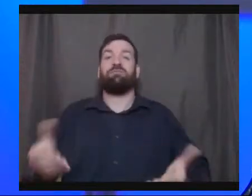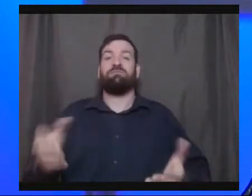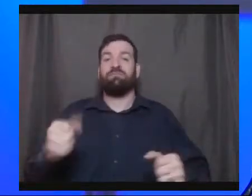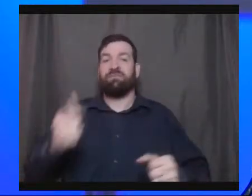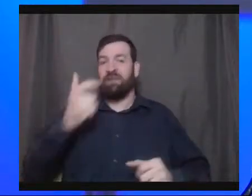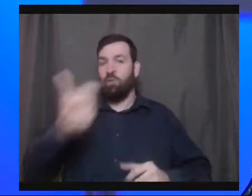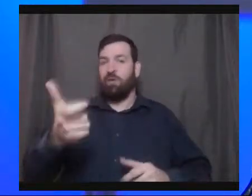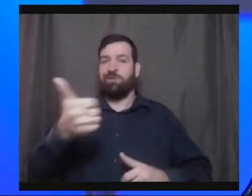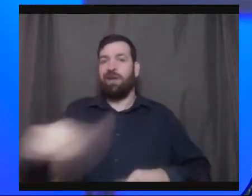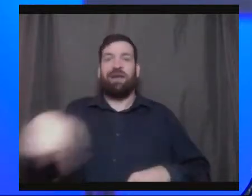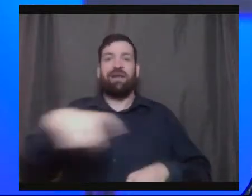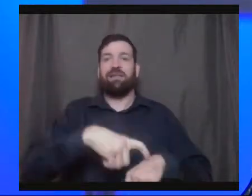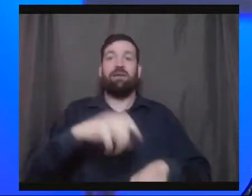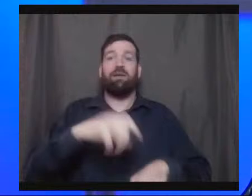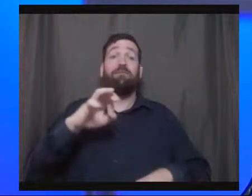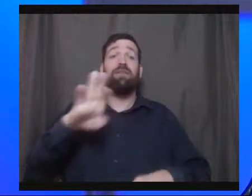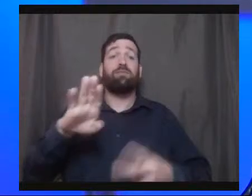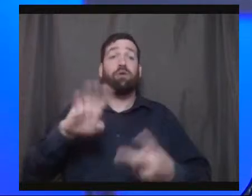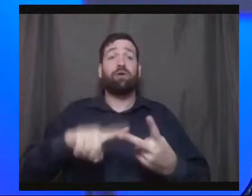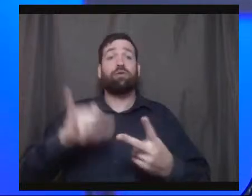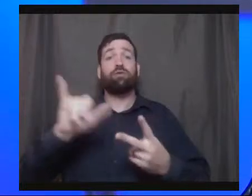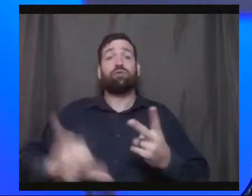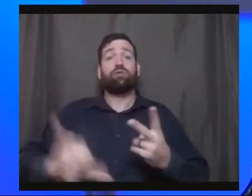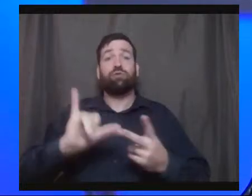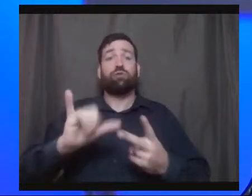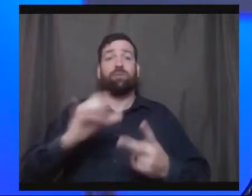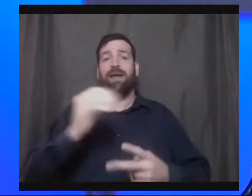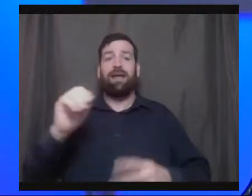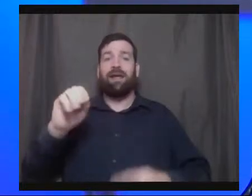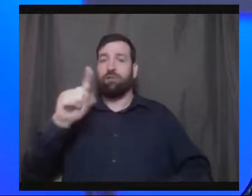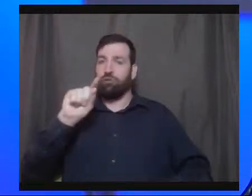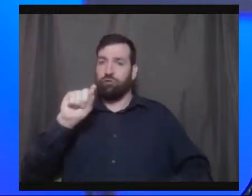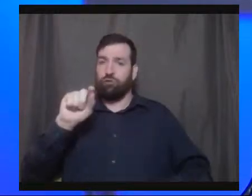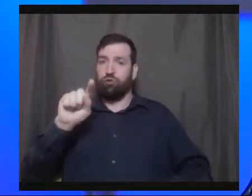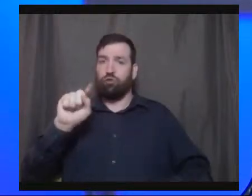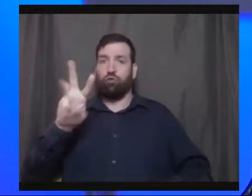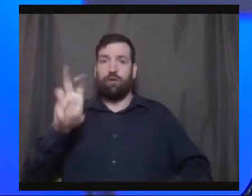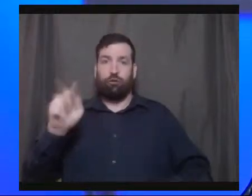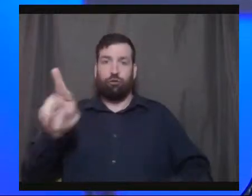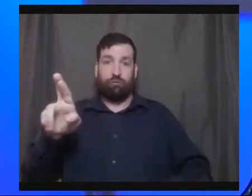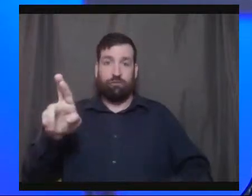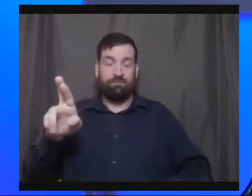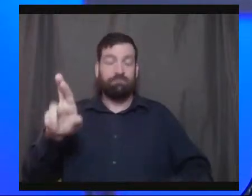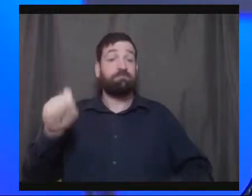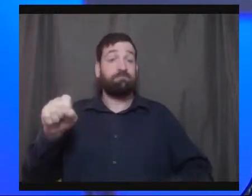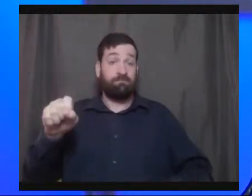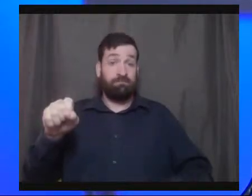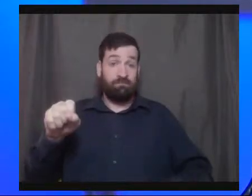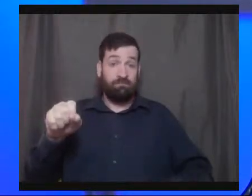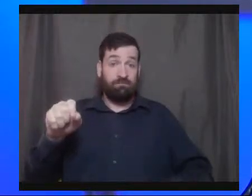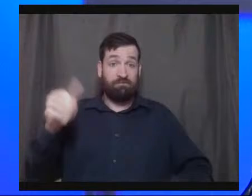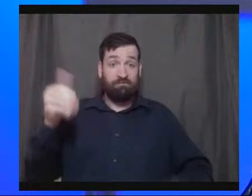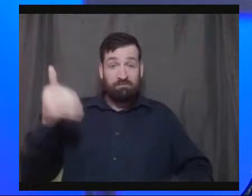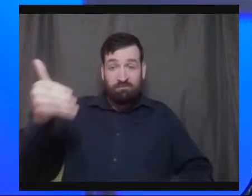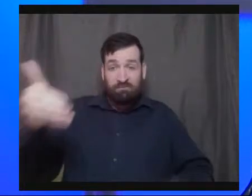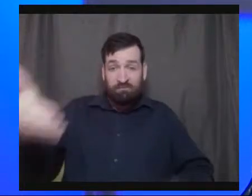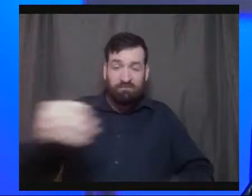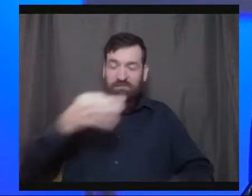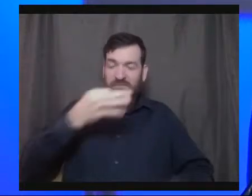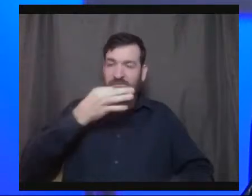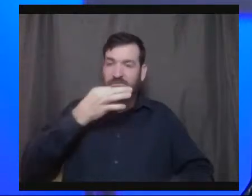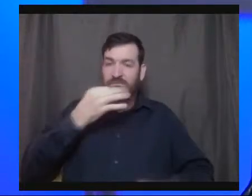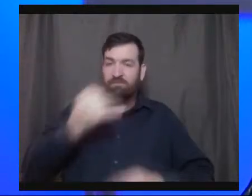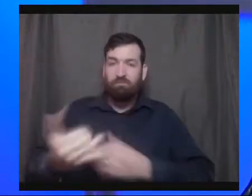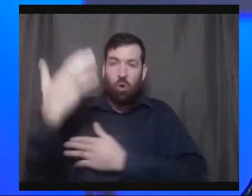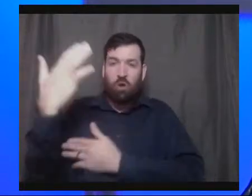on Facebook, YouTube, and Twitter. Before we go and inch our way towards it tonight, we're going to leave you this morning with some